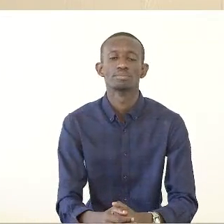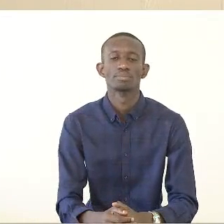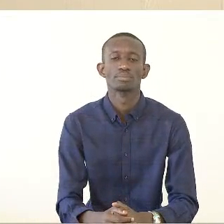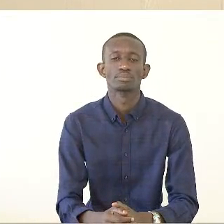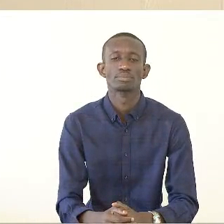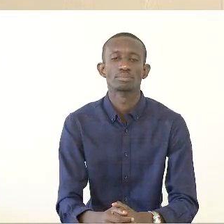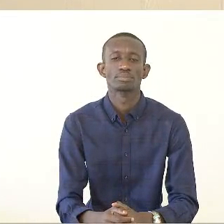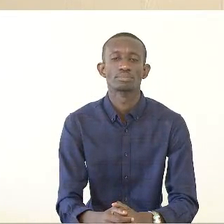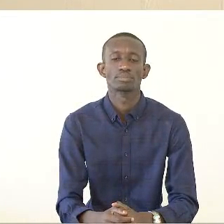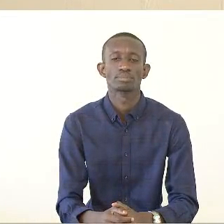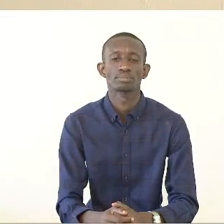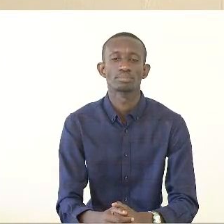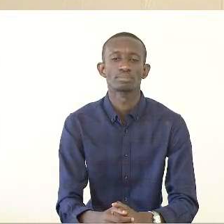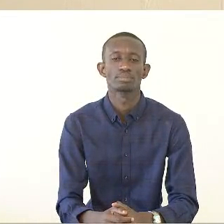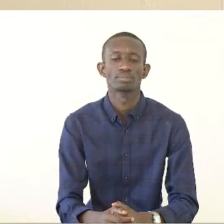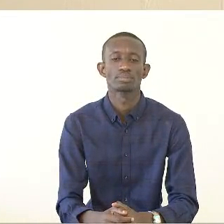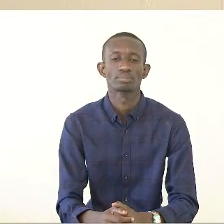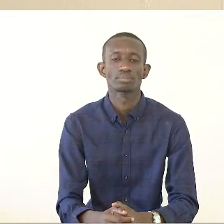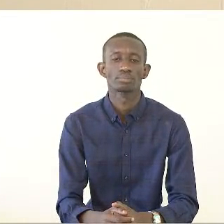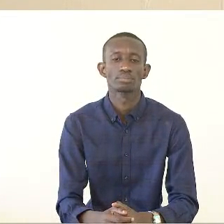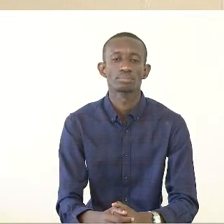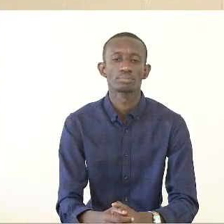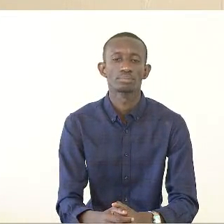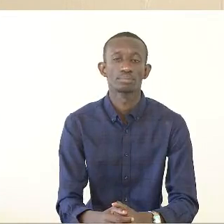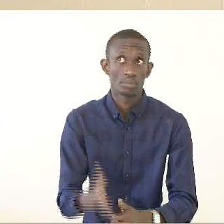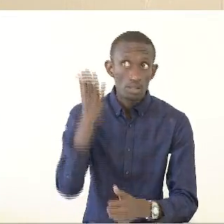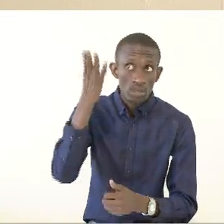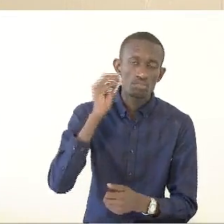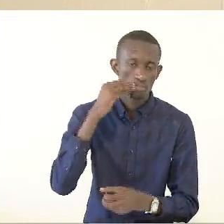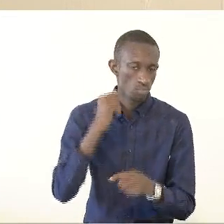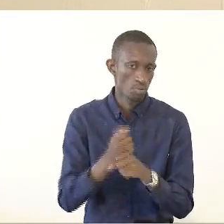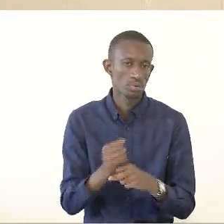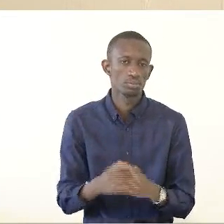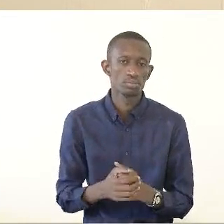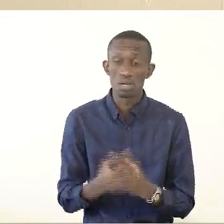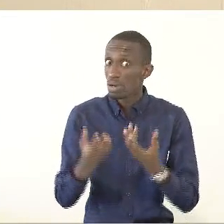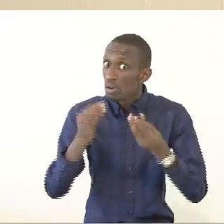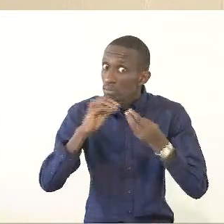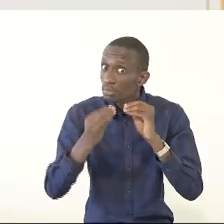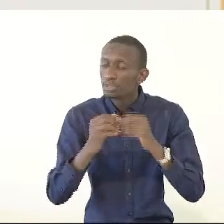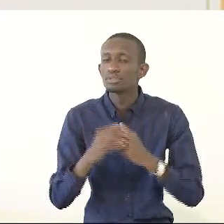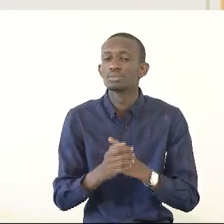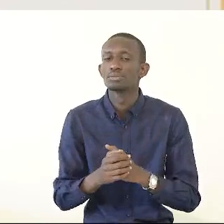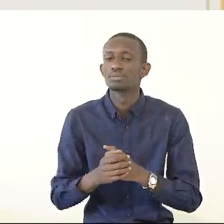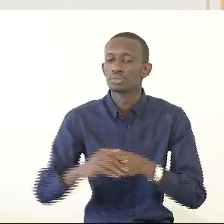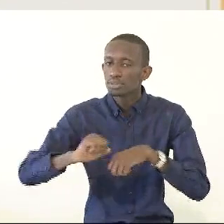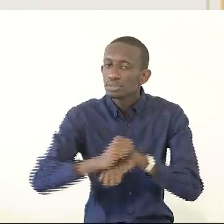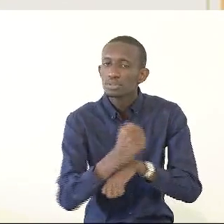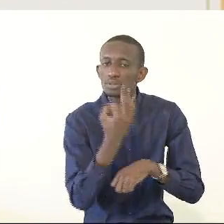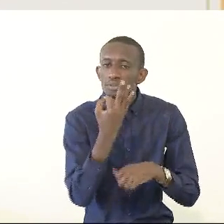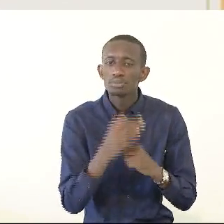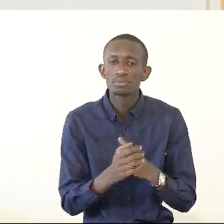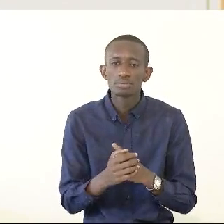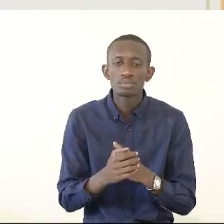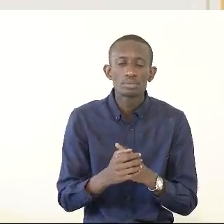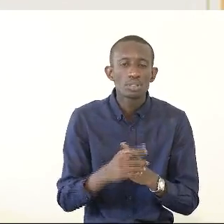This is the homework. As you can see, we have math homework for senior 3s. The first question, you will